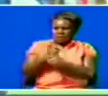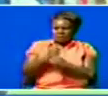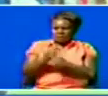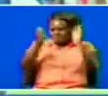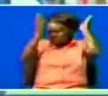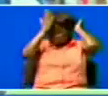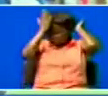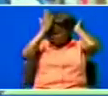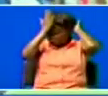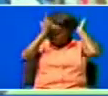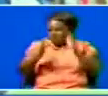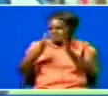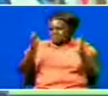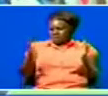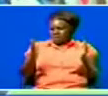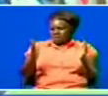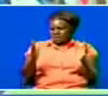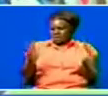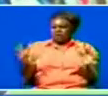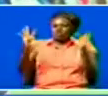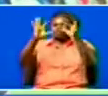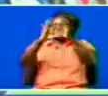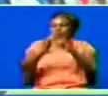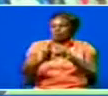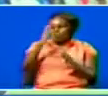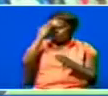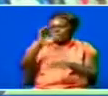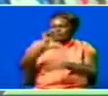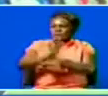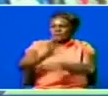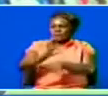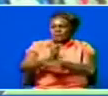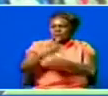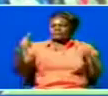Bishop Alphonse Baya will be to foster unity, given that the church has faced differences after